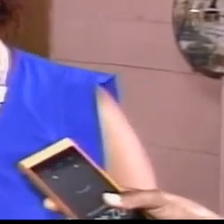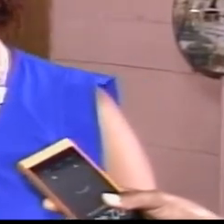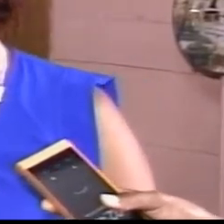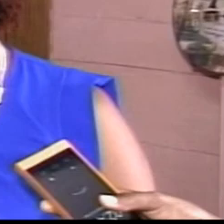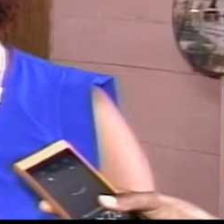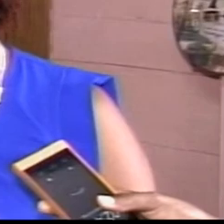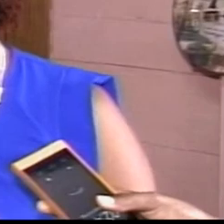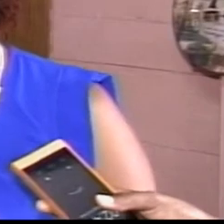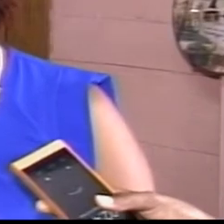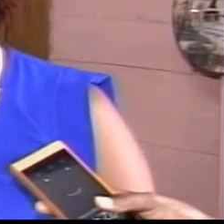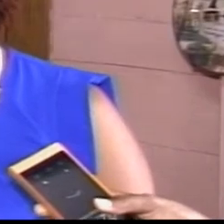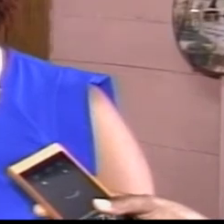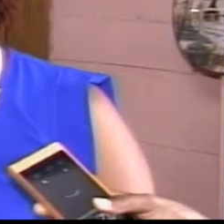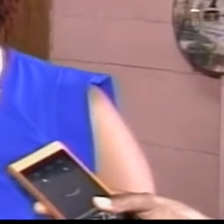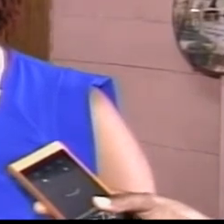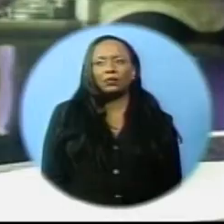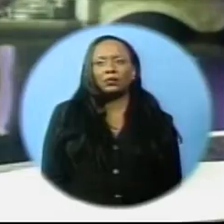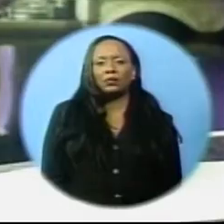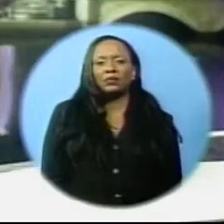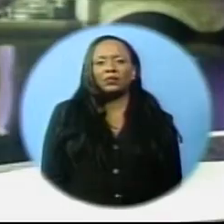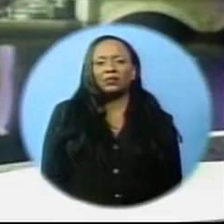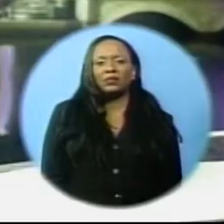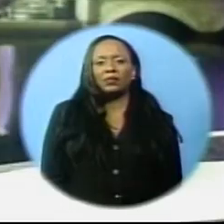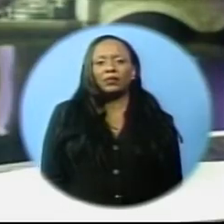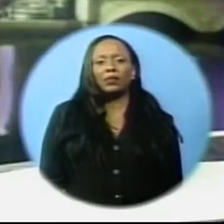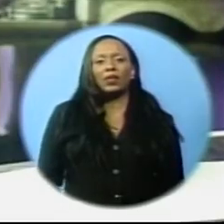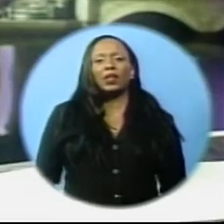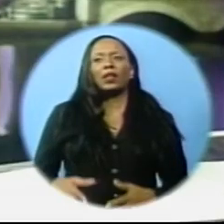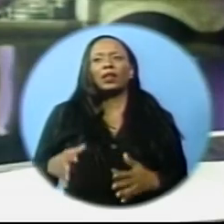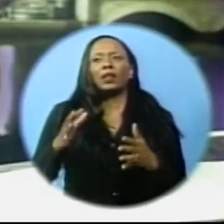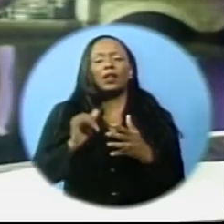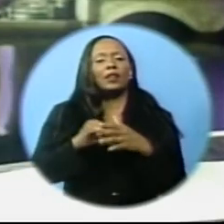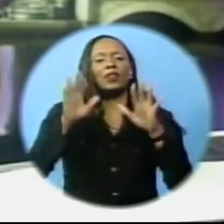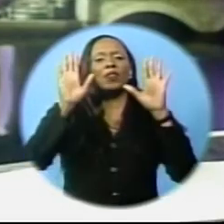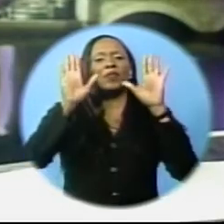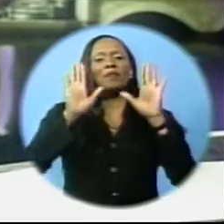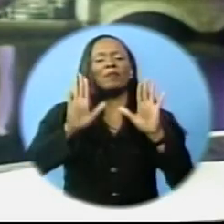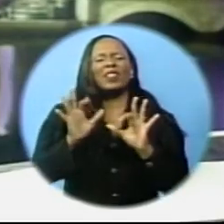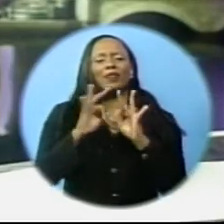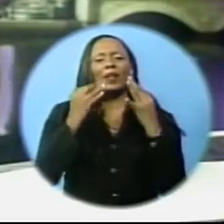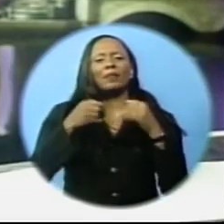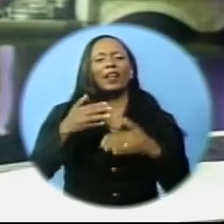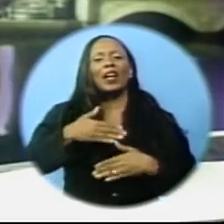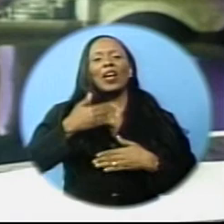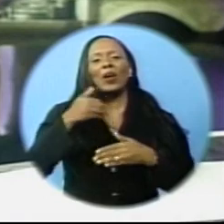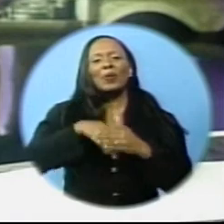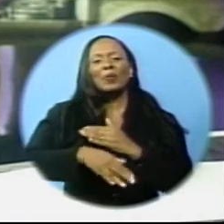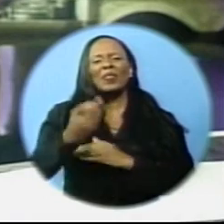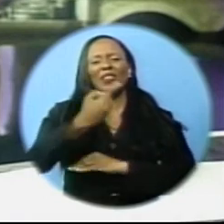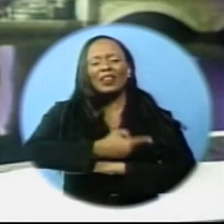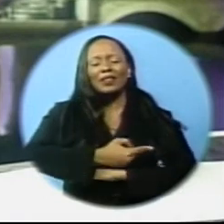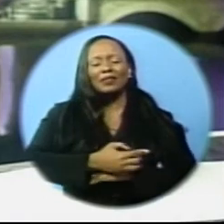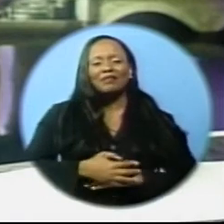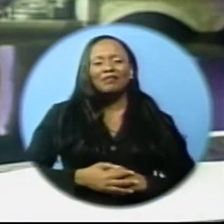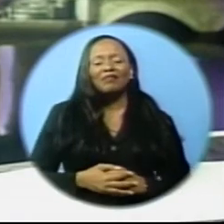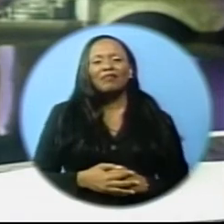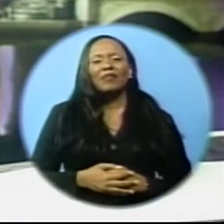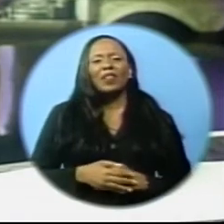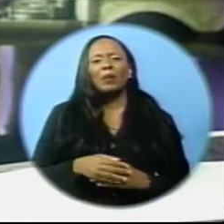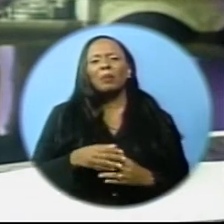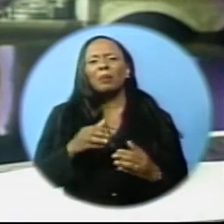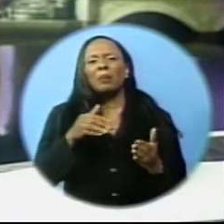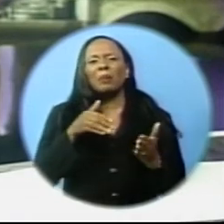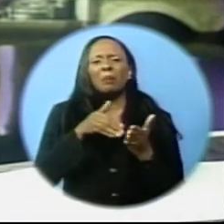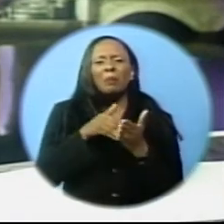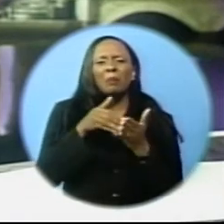not really any serious challenges. Well, that's an amazing family. Happy birthday, Ms. Wilkinson. Thousands of